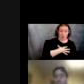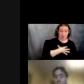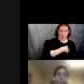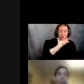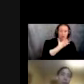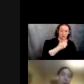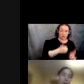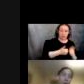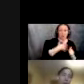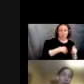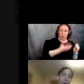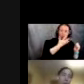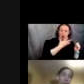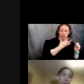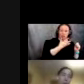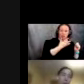white